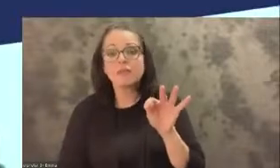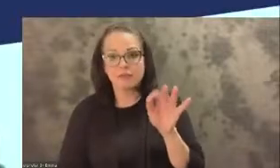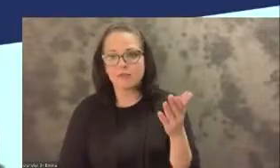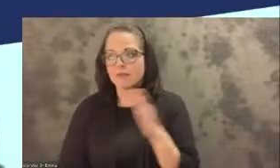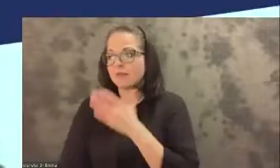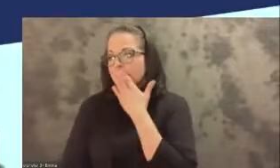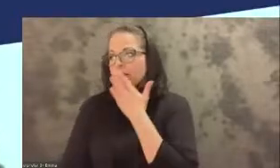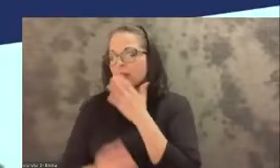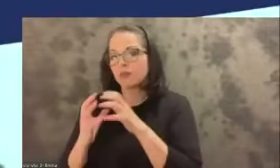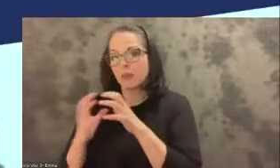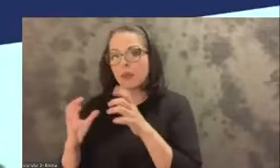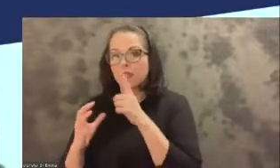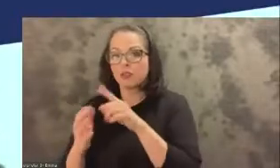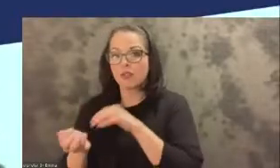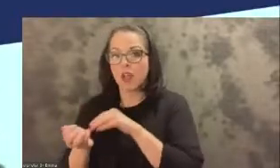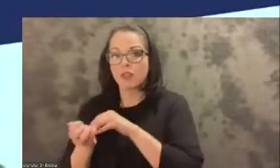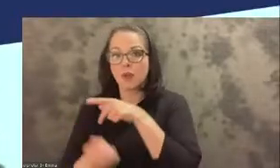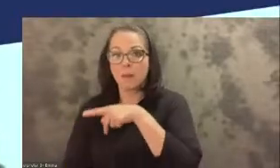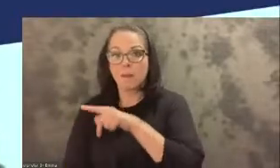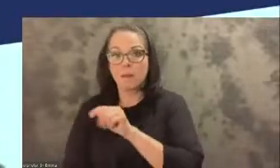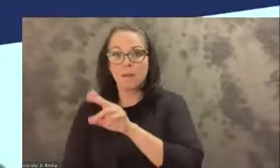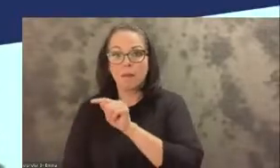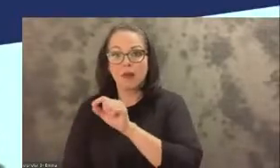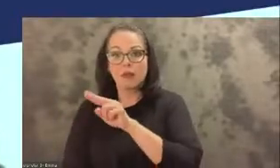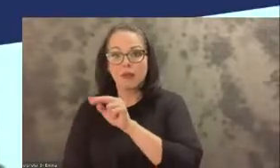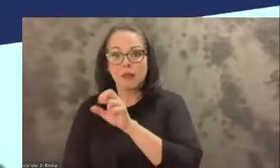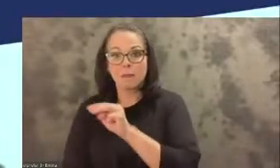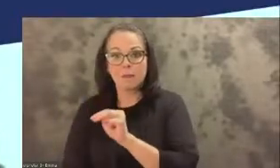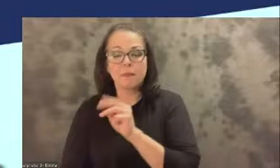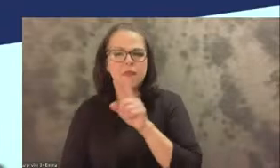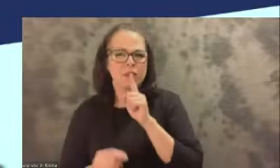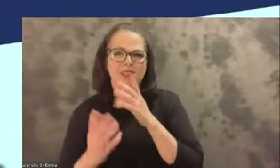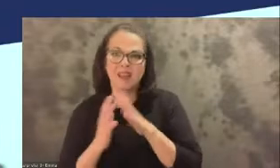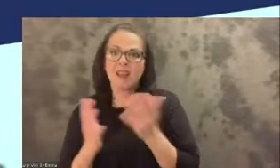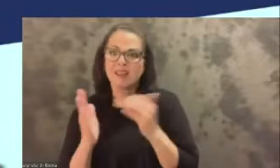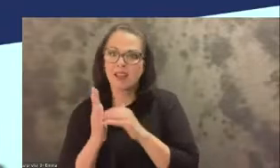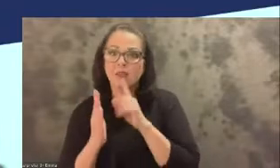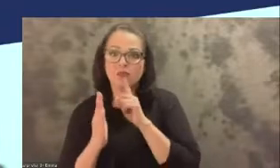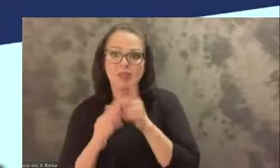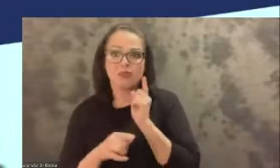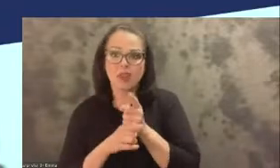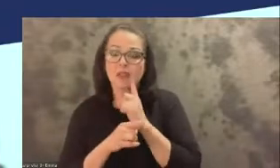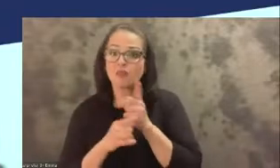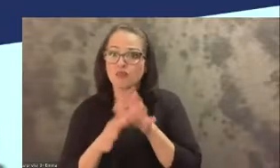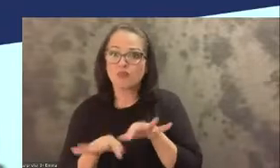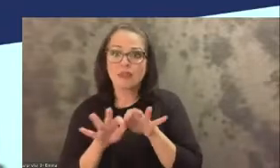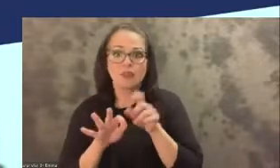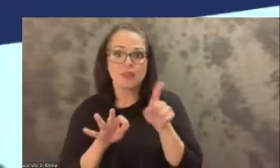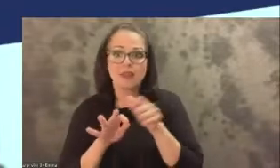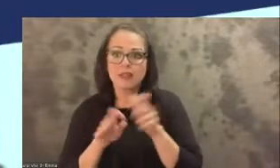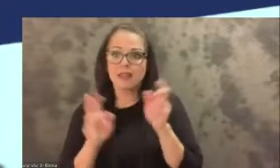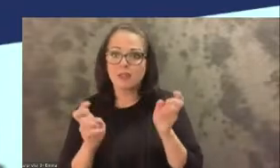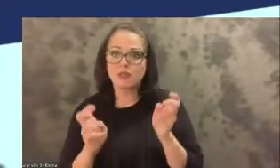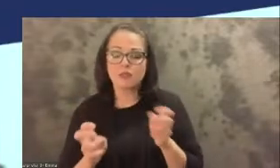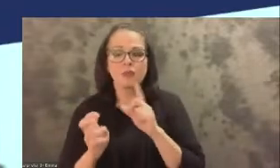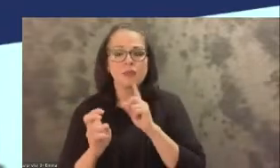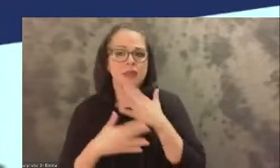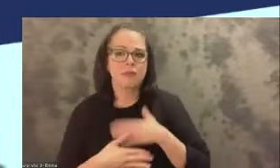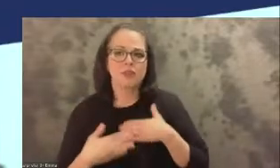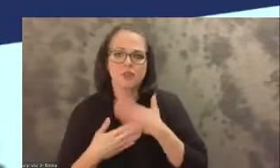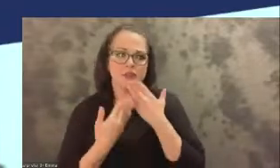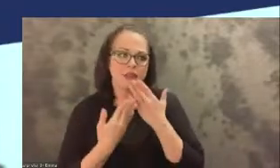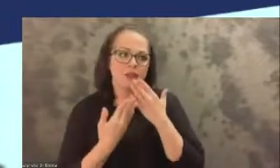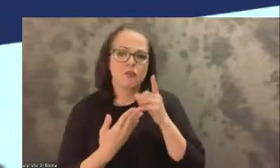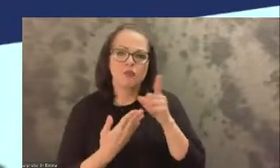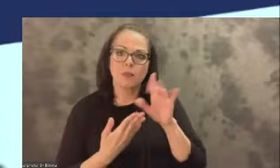so much, Dr. Putnam. Again, absolutely right. Just pivotal, critical issues. My appreciation again, of course, to you for your